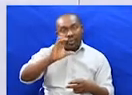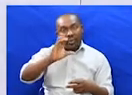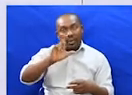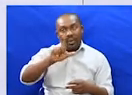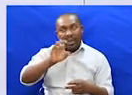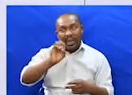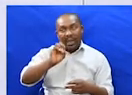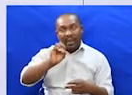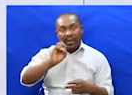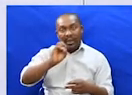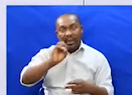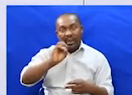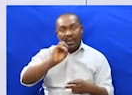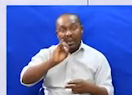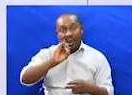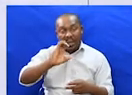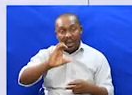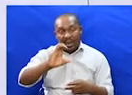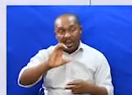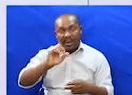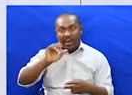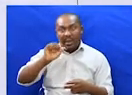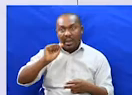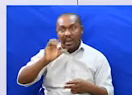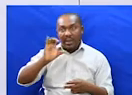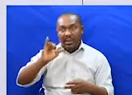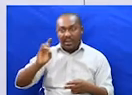acid, or written as RNA.